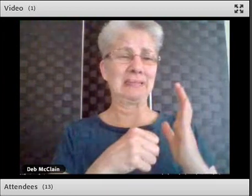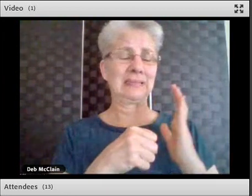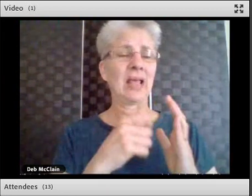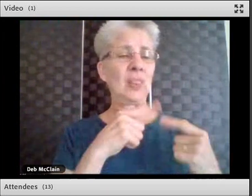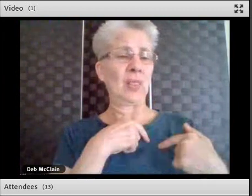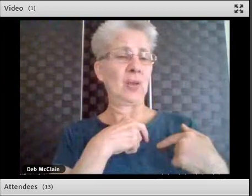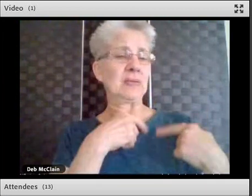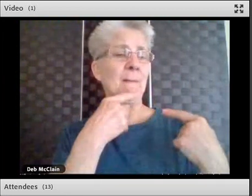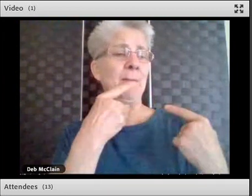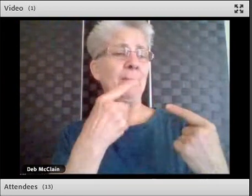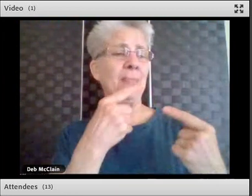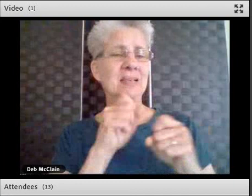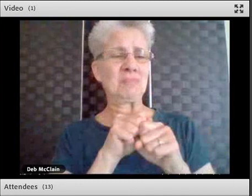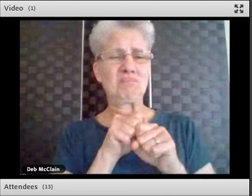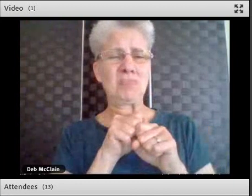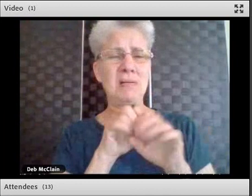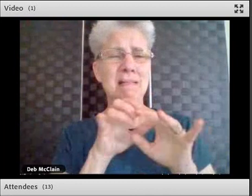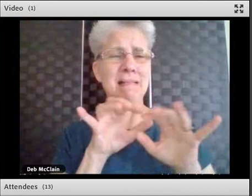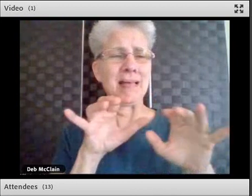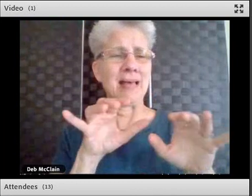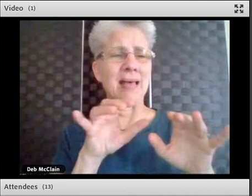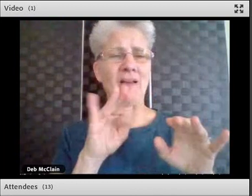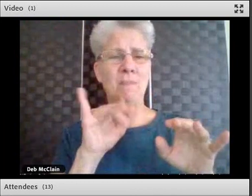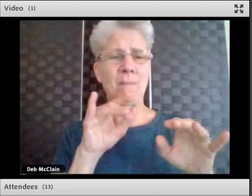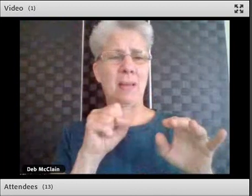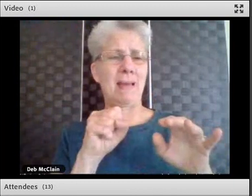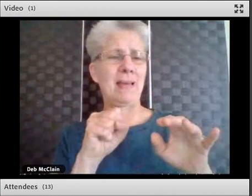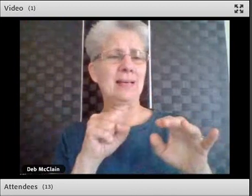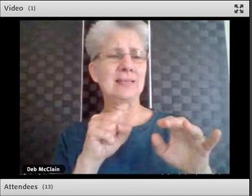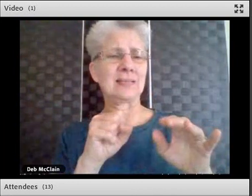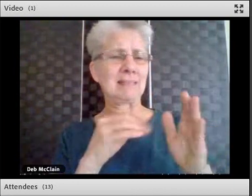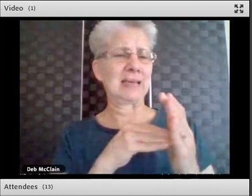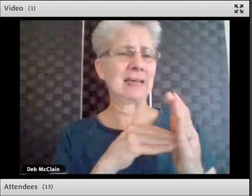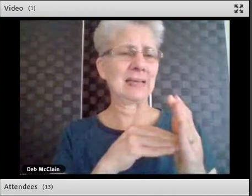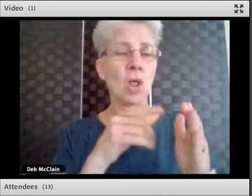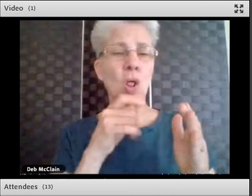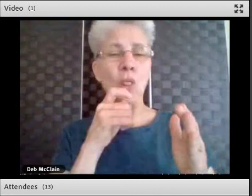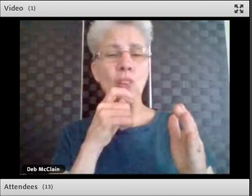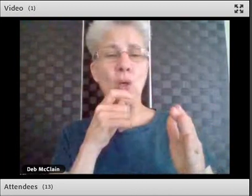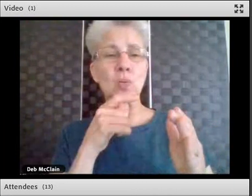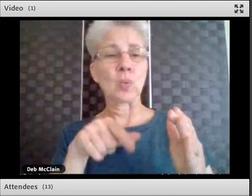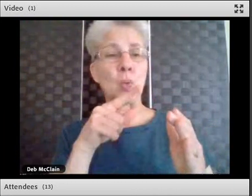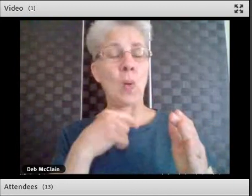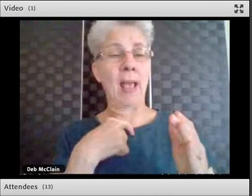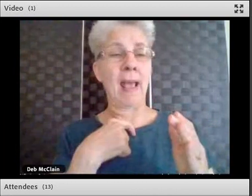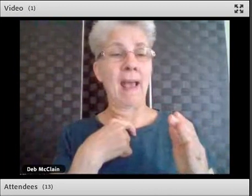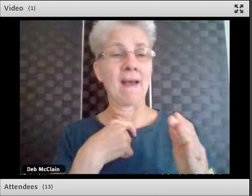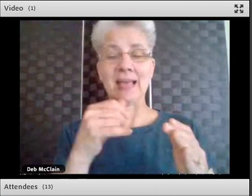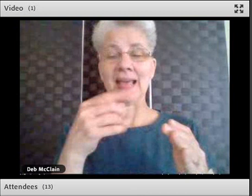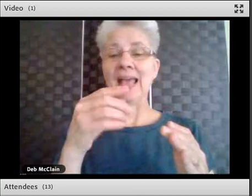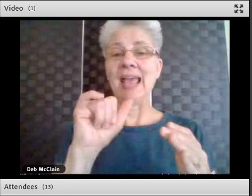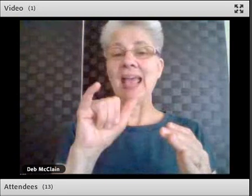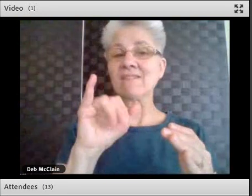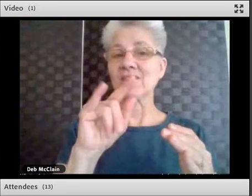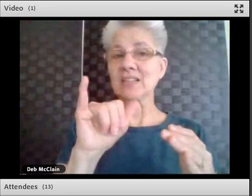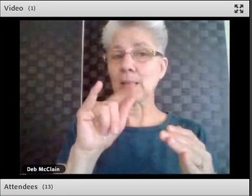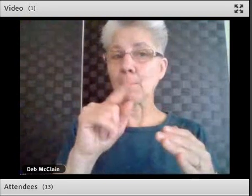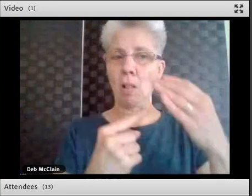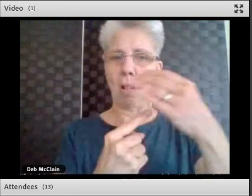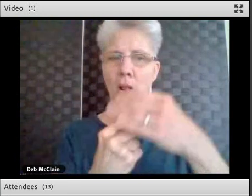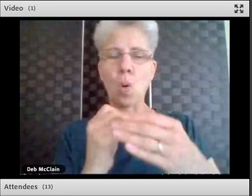been an epidemic of bias among those and toward those who have invisible physical as well as